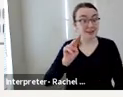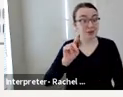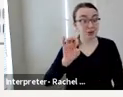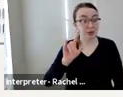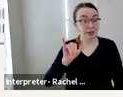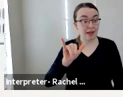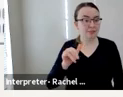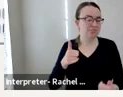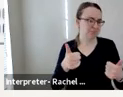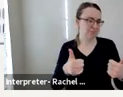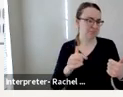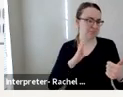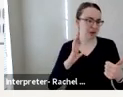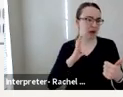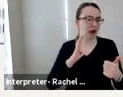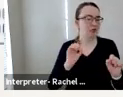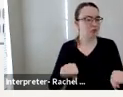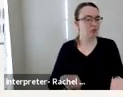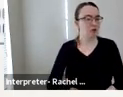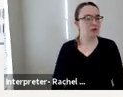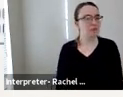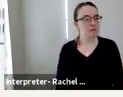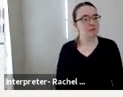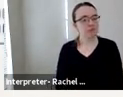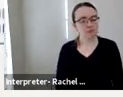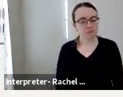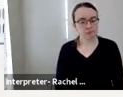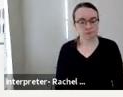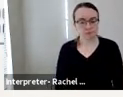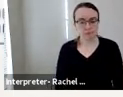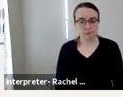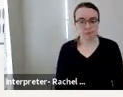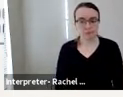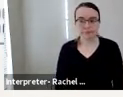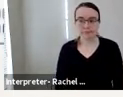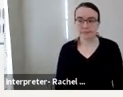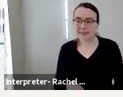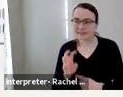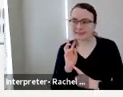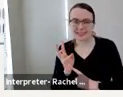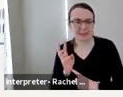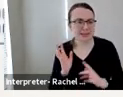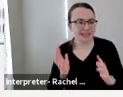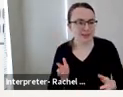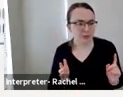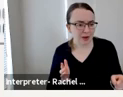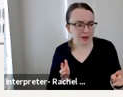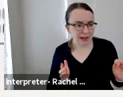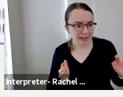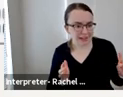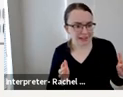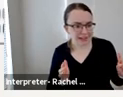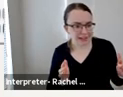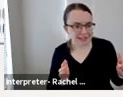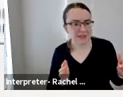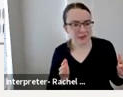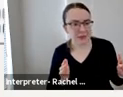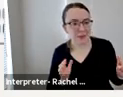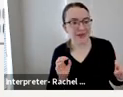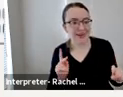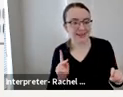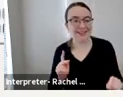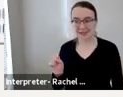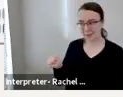valid, okay? And I have, what, 6 minutes, Alex? Okay. Yep.